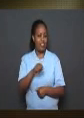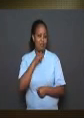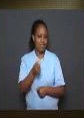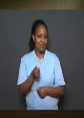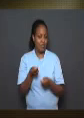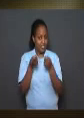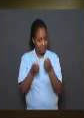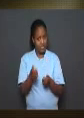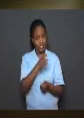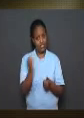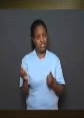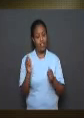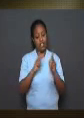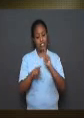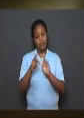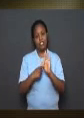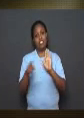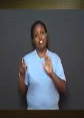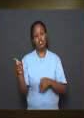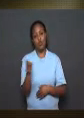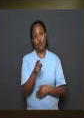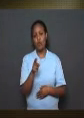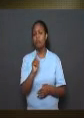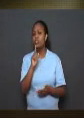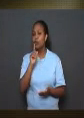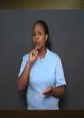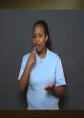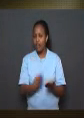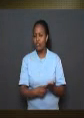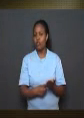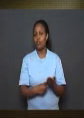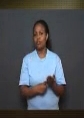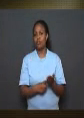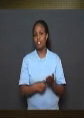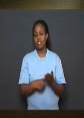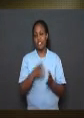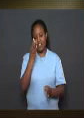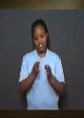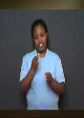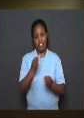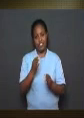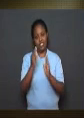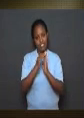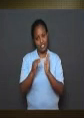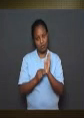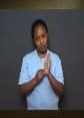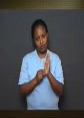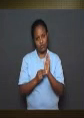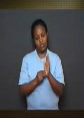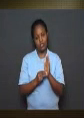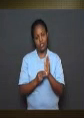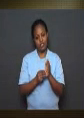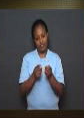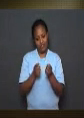Speedy and public trials also ensure that the justice system works in a timely